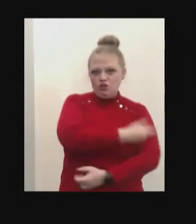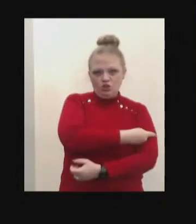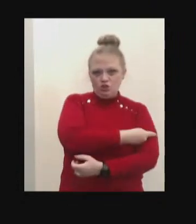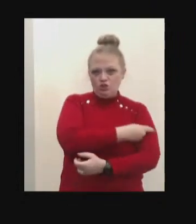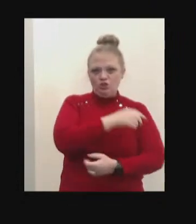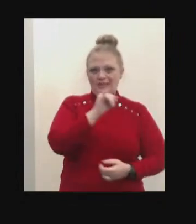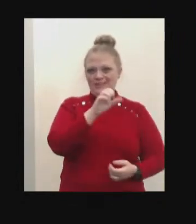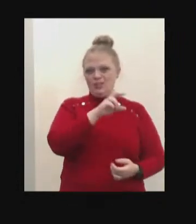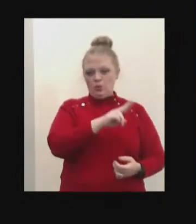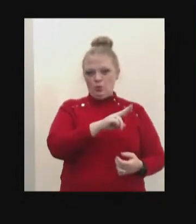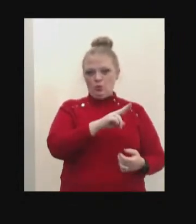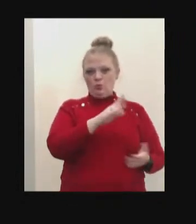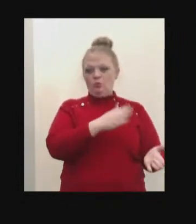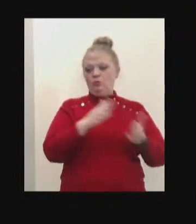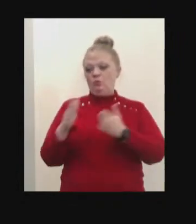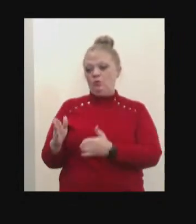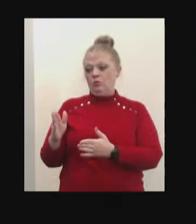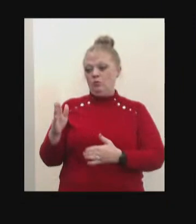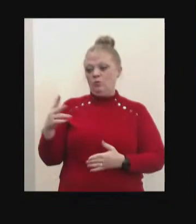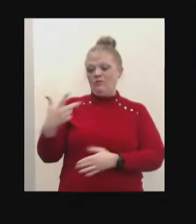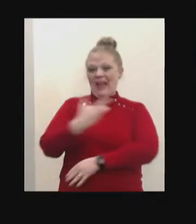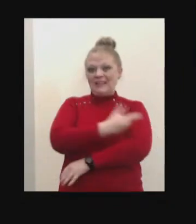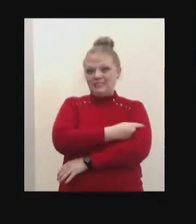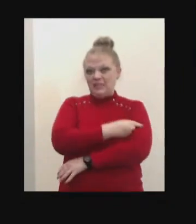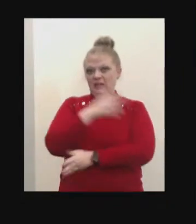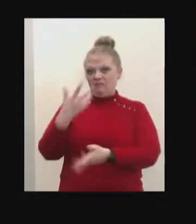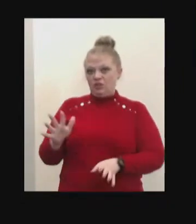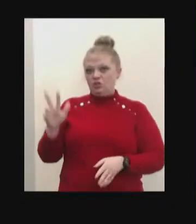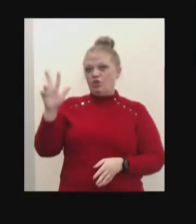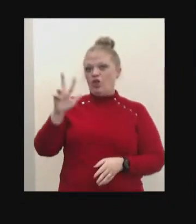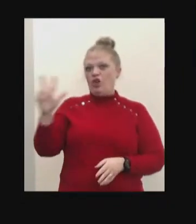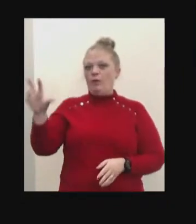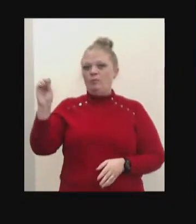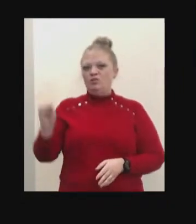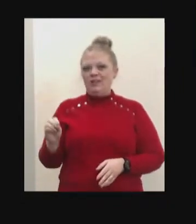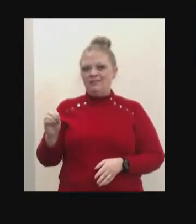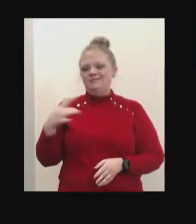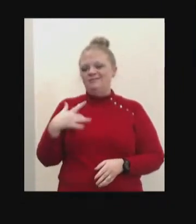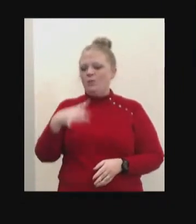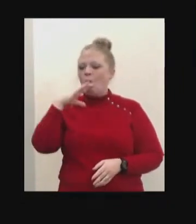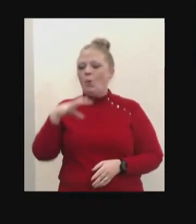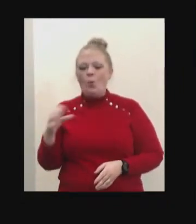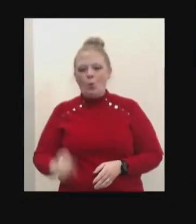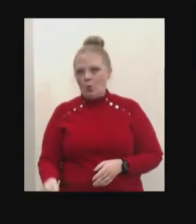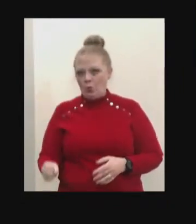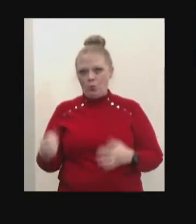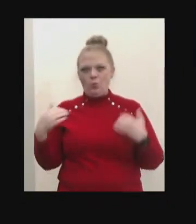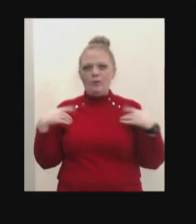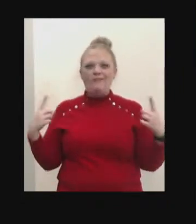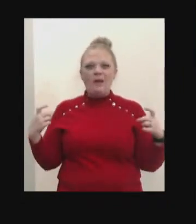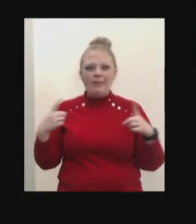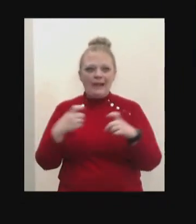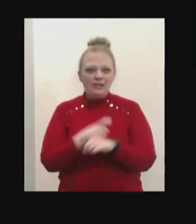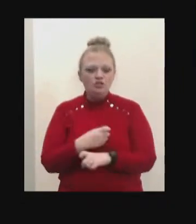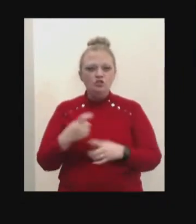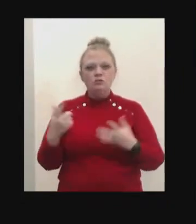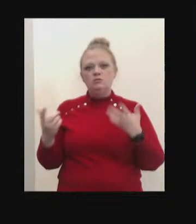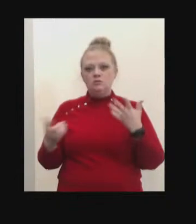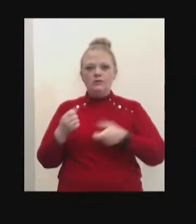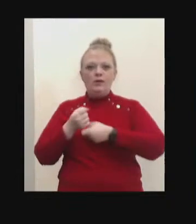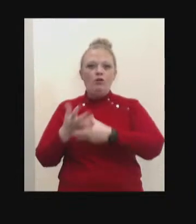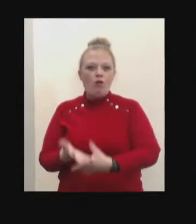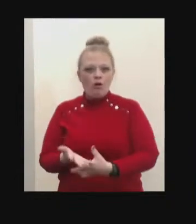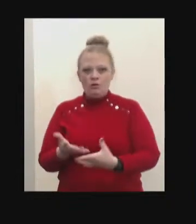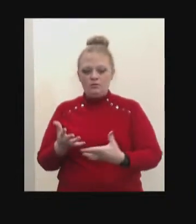again, the vaccinated were 33%. They generally are very old, often have complications that make it such that they don't have